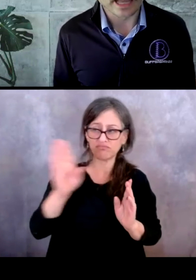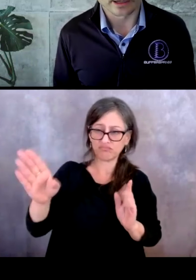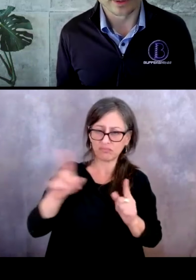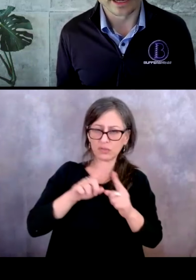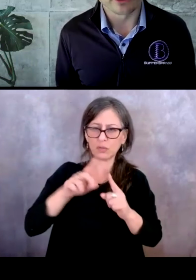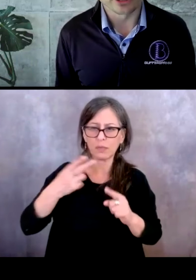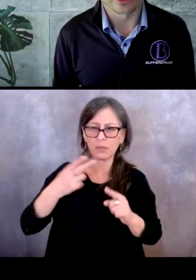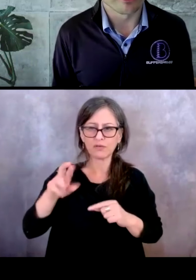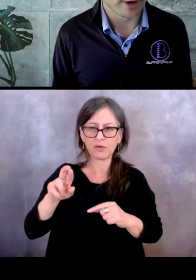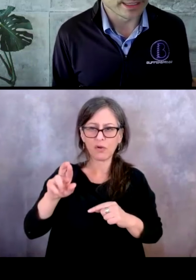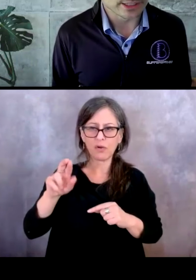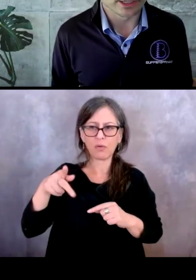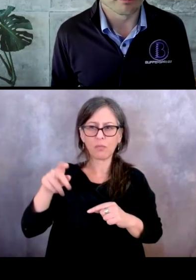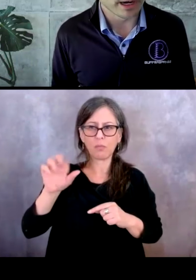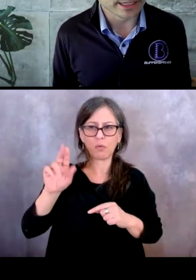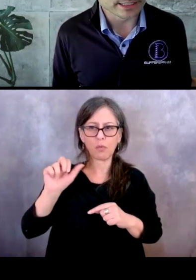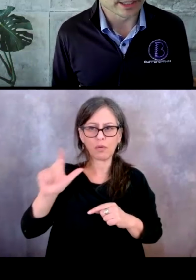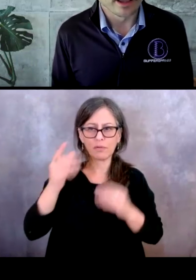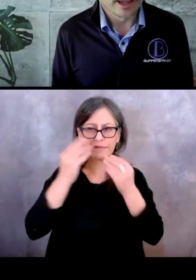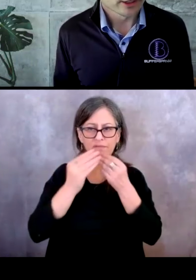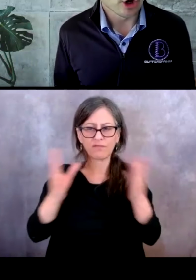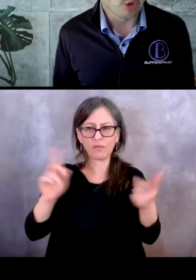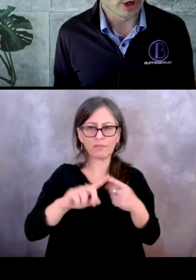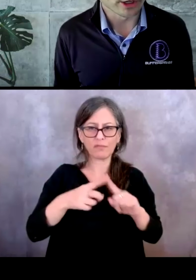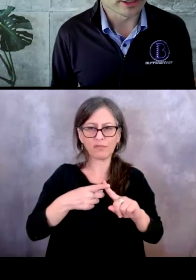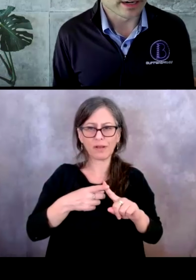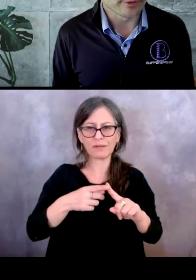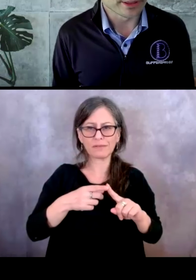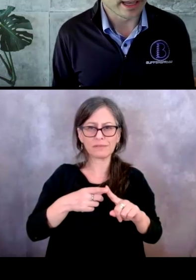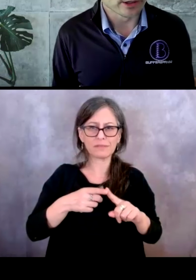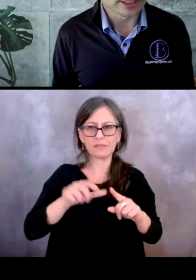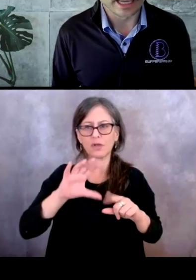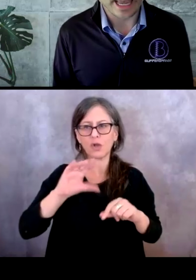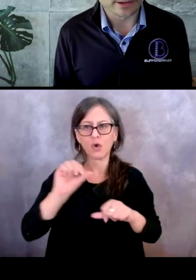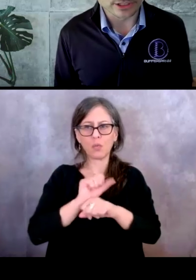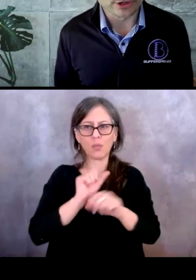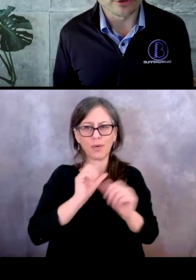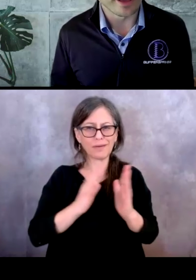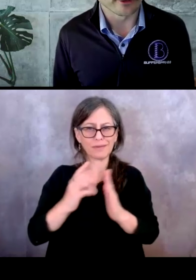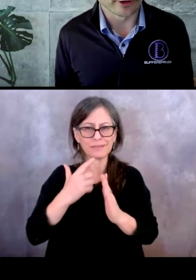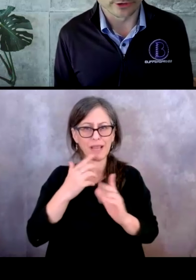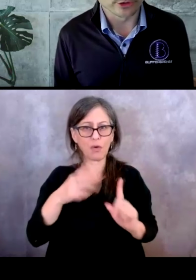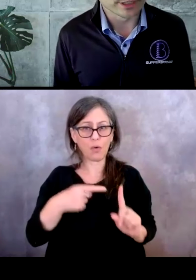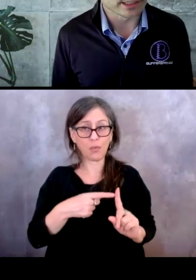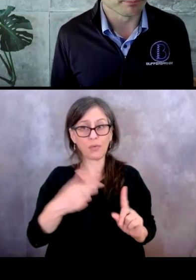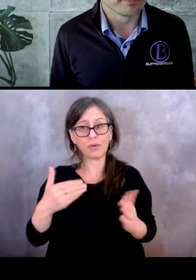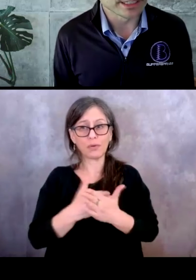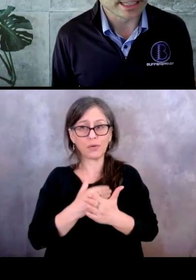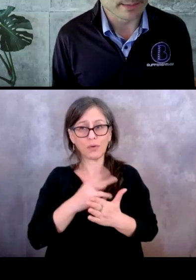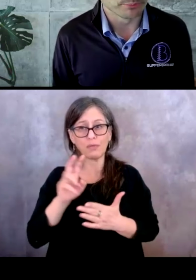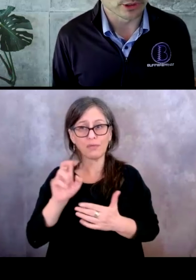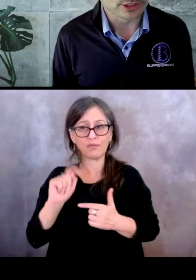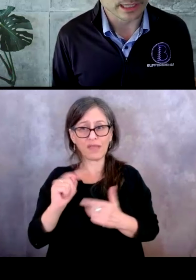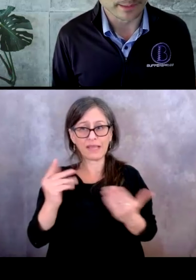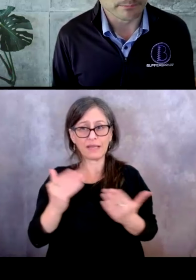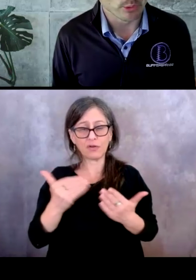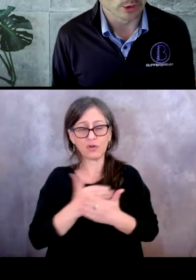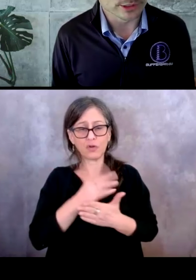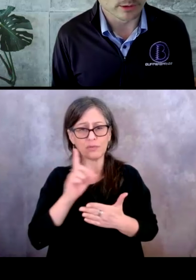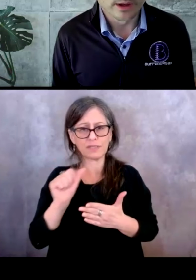portal. It's not going out to your friends and your buddies and coworkers and everything else saying, hey, there's a new veteran or a new disabled person coming